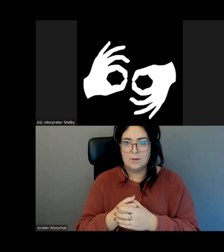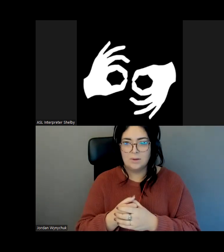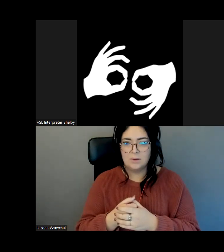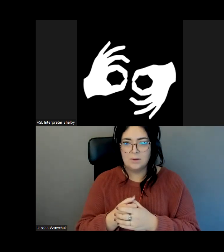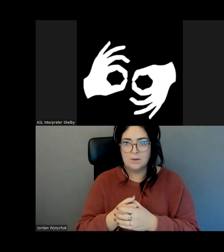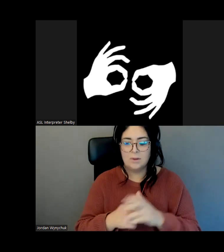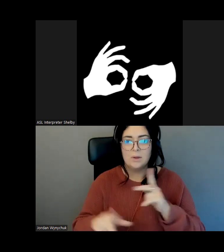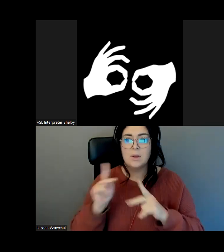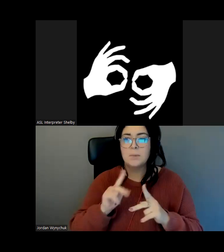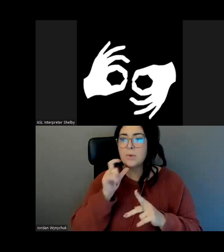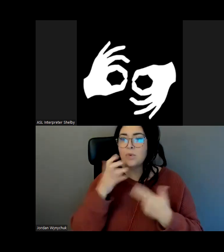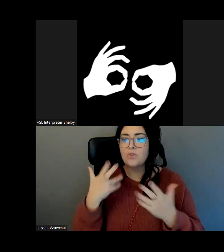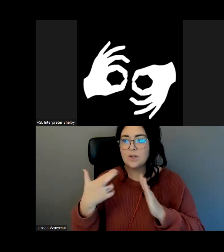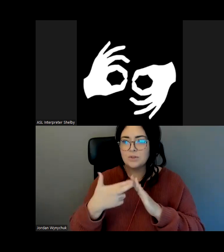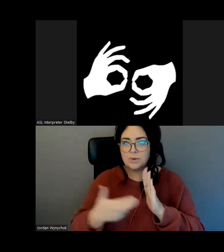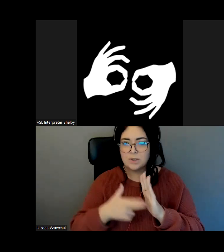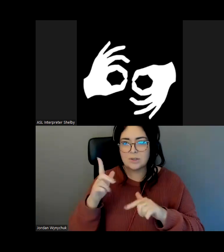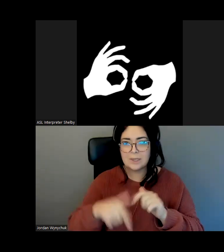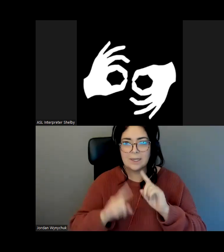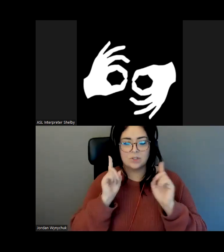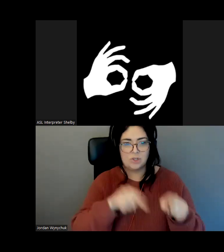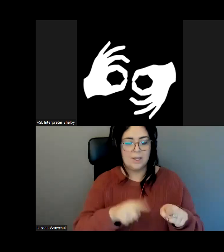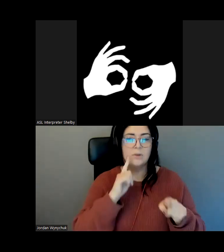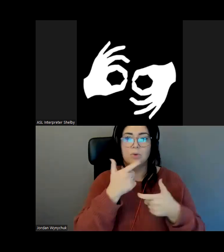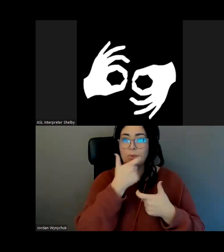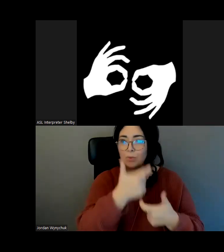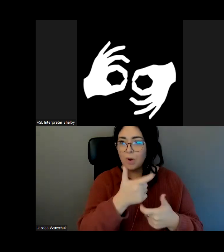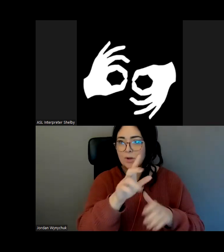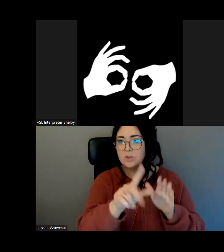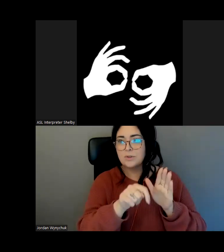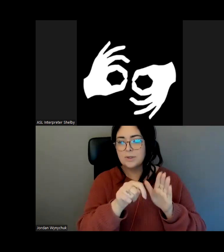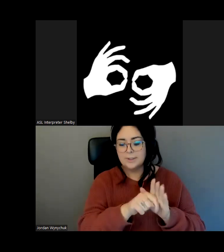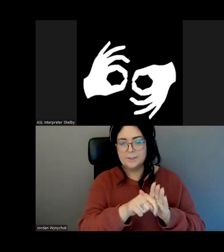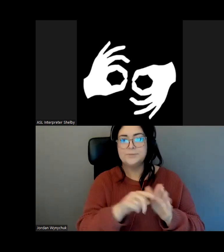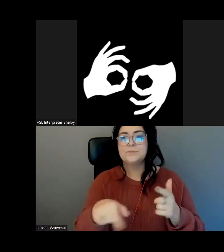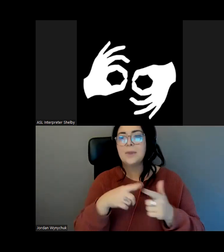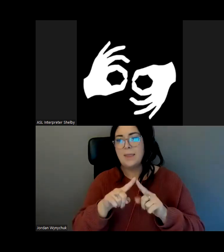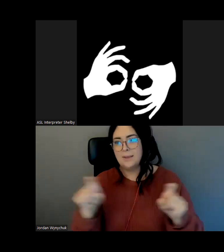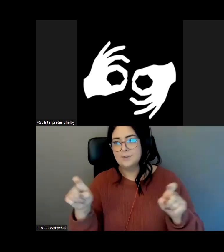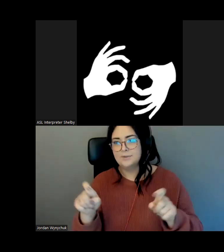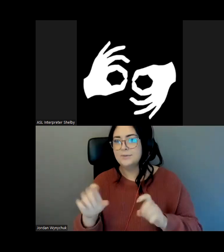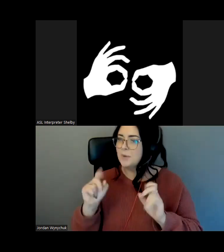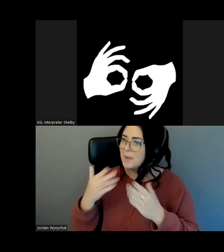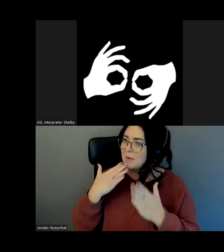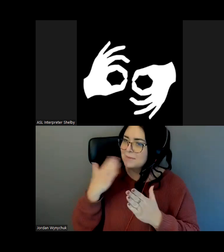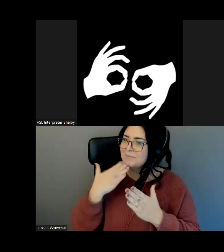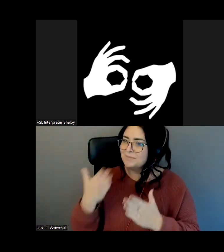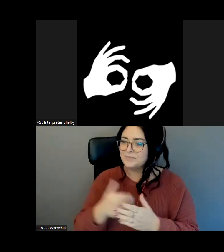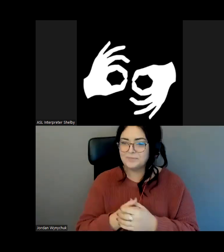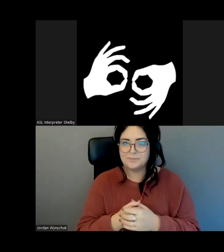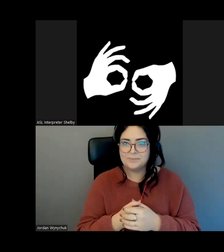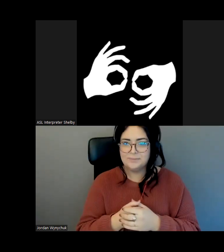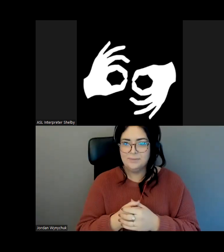who weren't able to attend could view the recording online after and then do the survey. Awesome. Thank you. You are